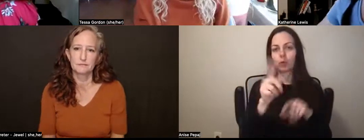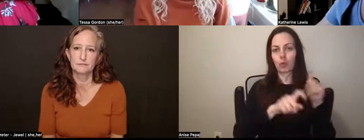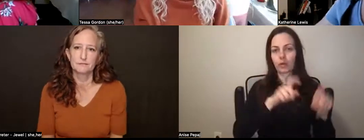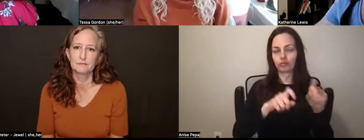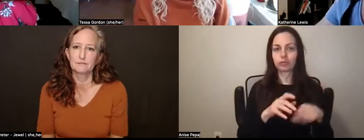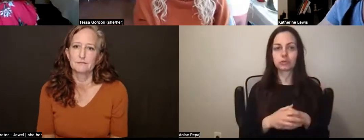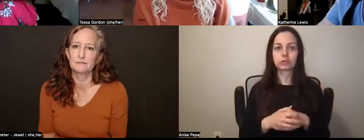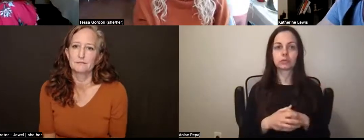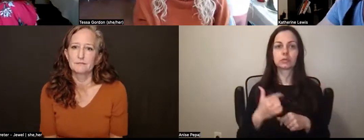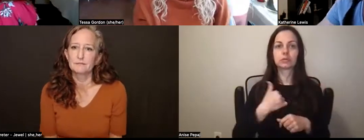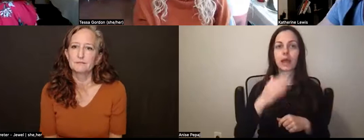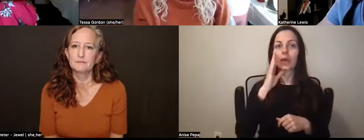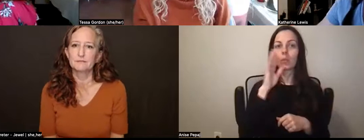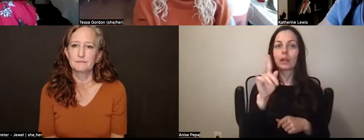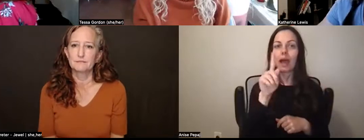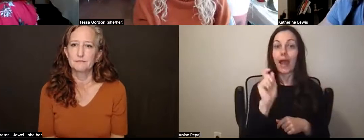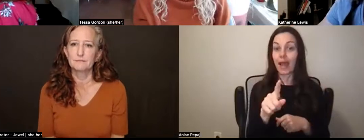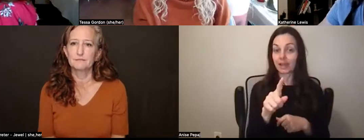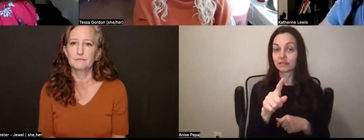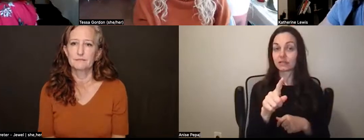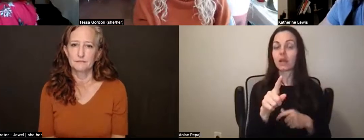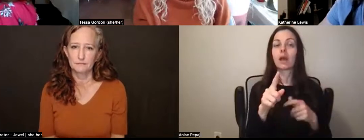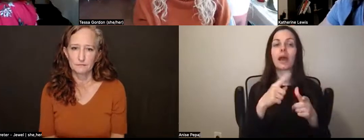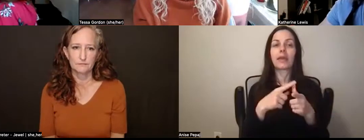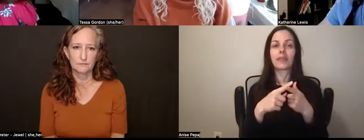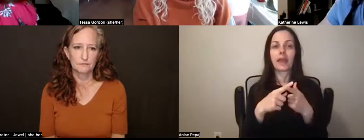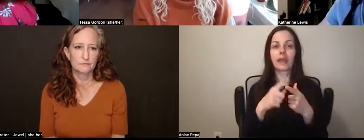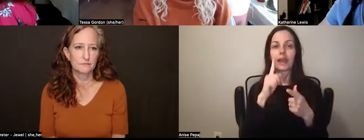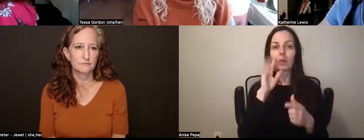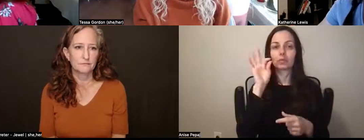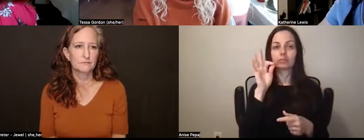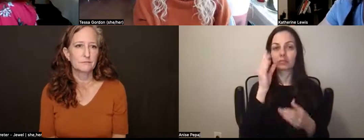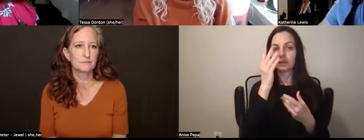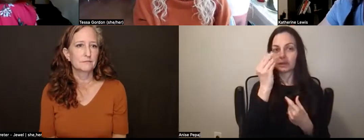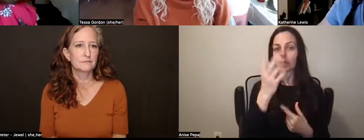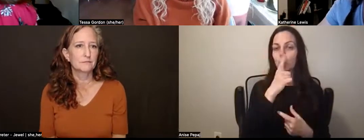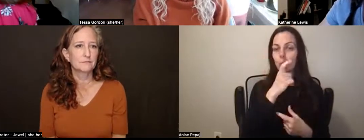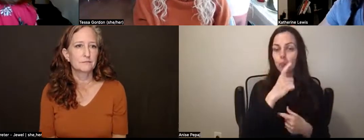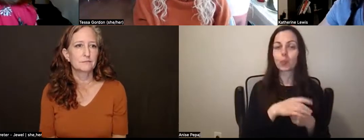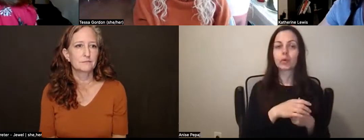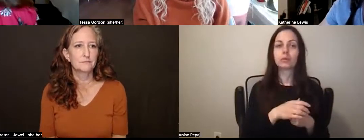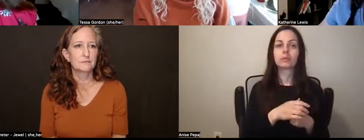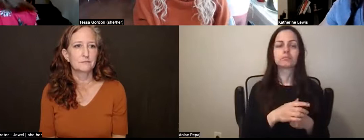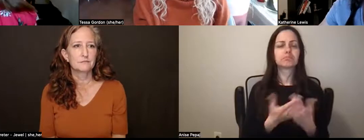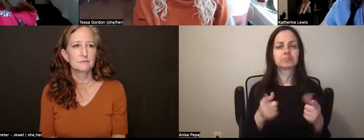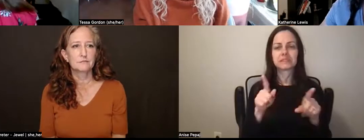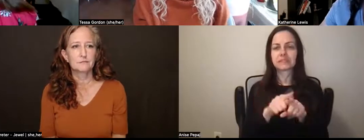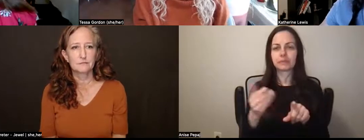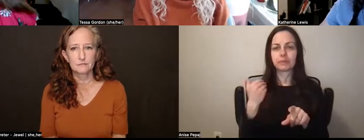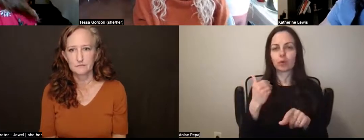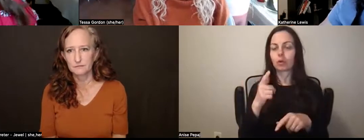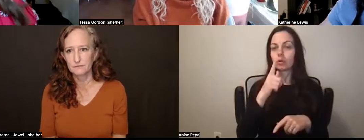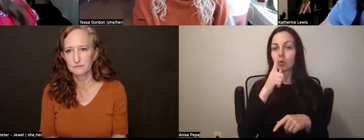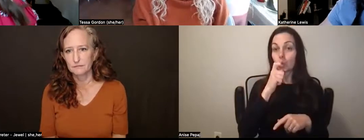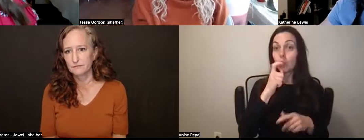I will ask a question and I'll field the question to you. And then, just like what we've done, whoever feels compelled